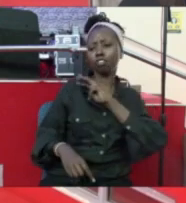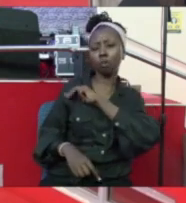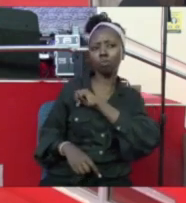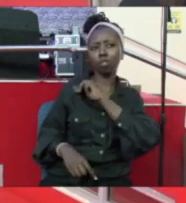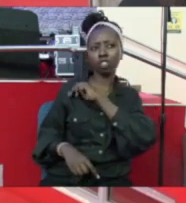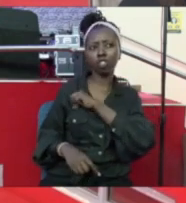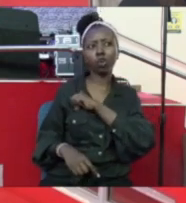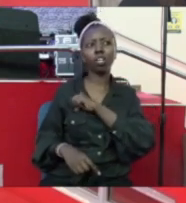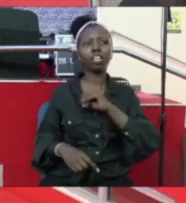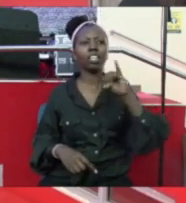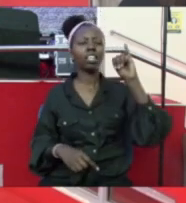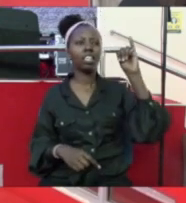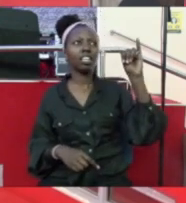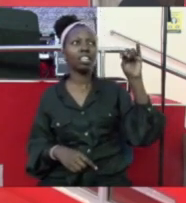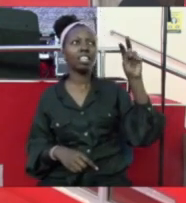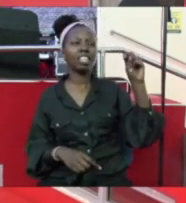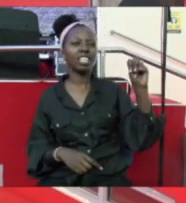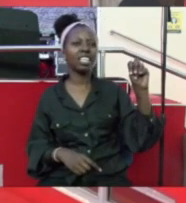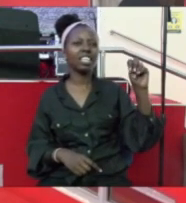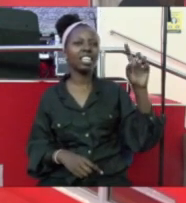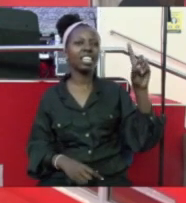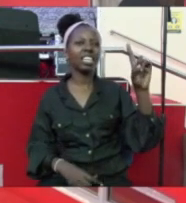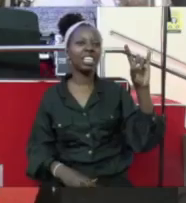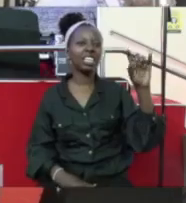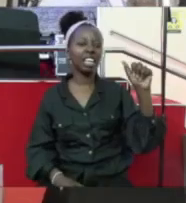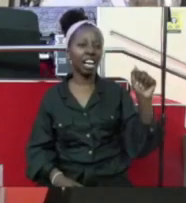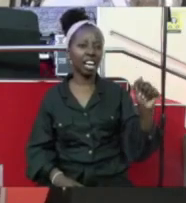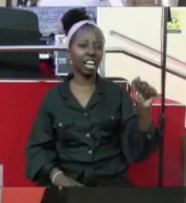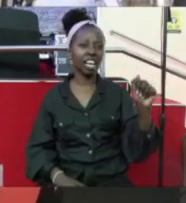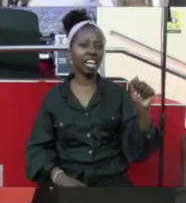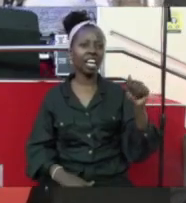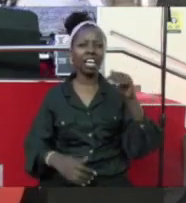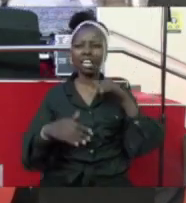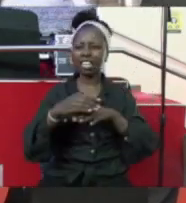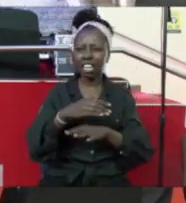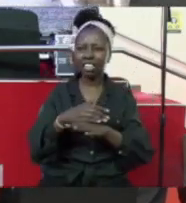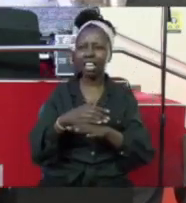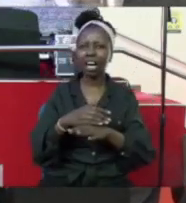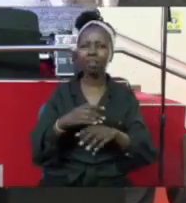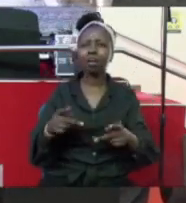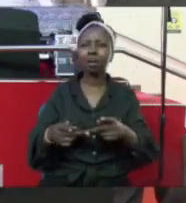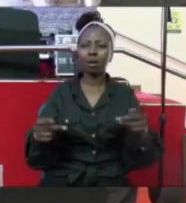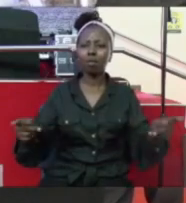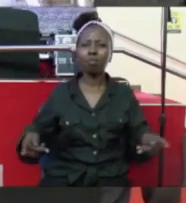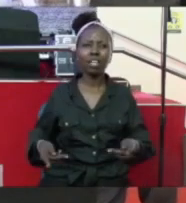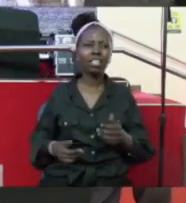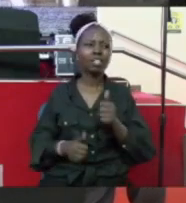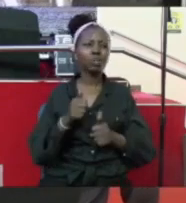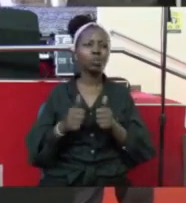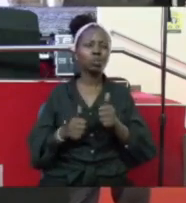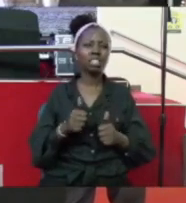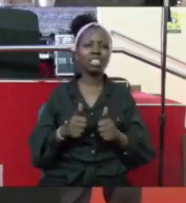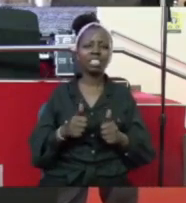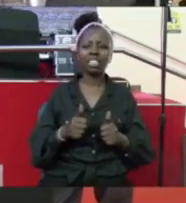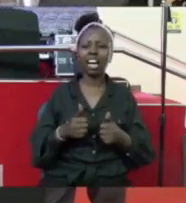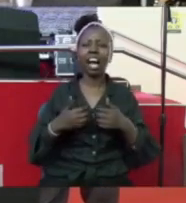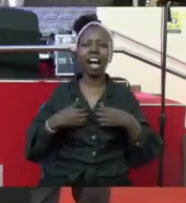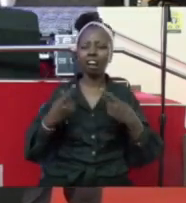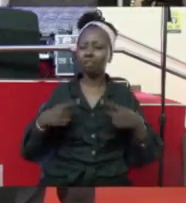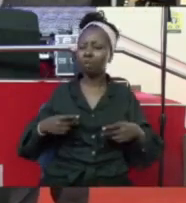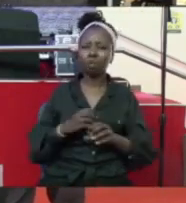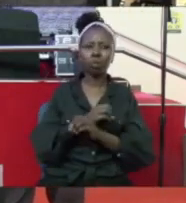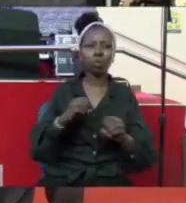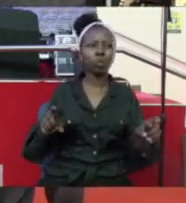wakati huu wakaenda misheni pale India. And they went to a very remote place. Wakaenda eneo ambalo lilikuwa ni mbali sana. Where they had gone